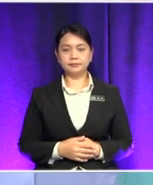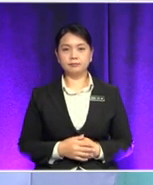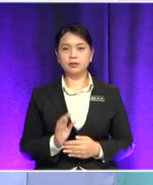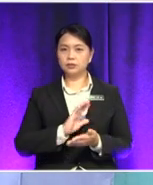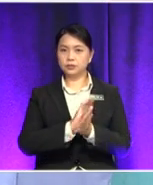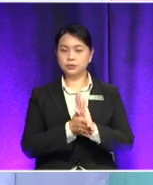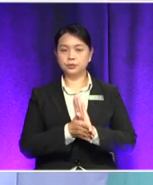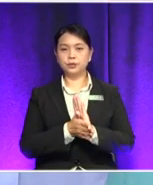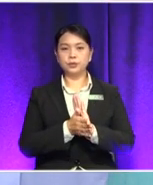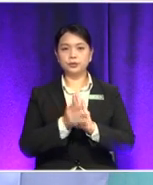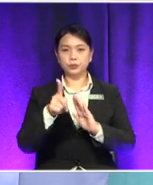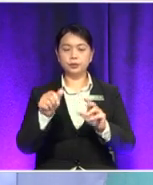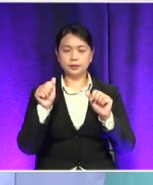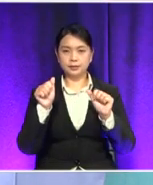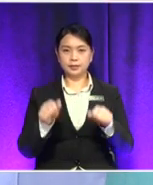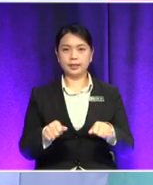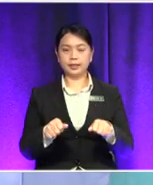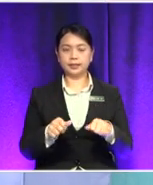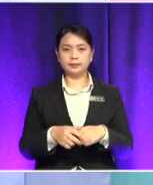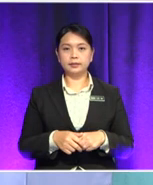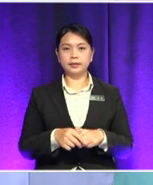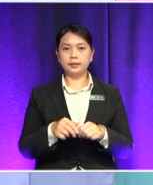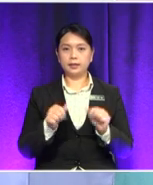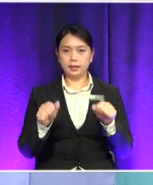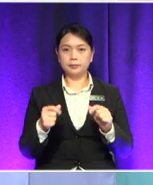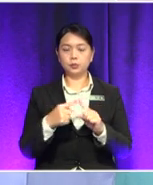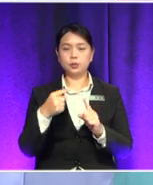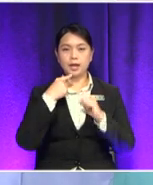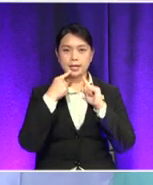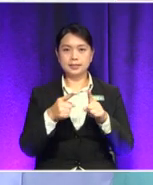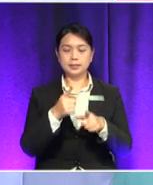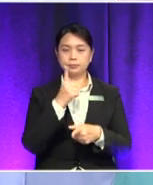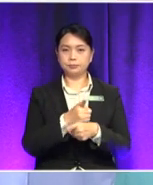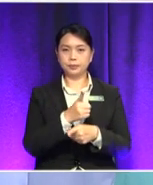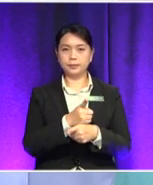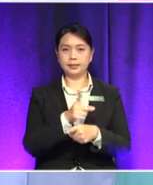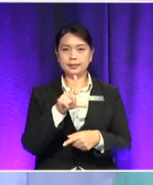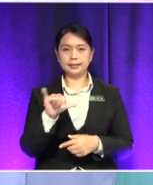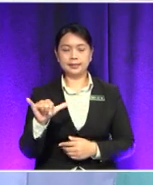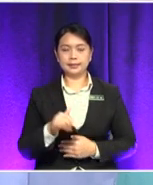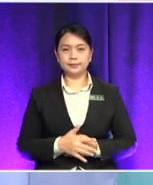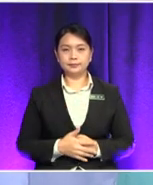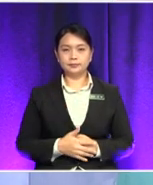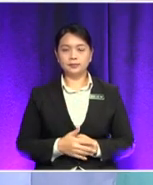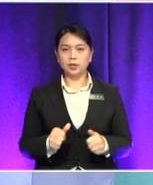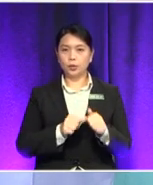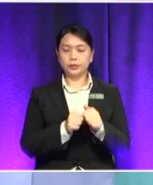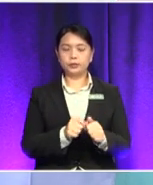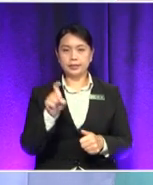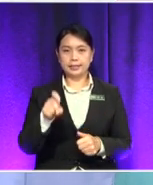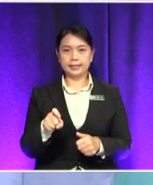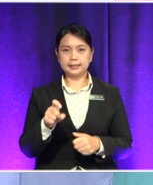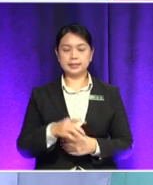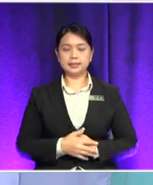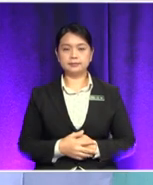guys manage and will be able to answer properly according to the needs of the